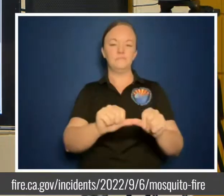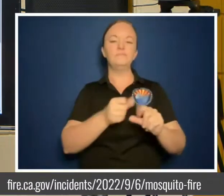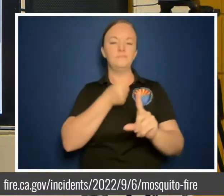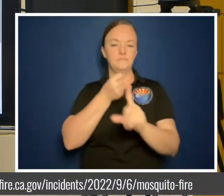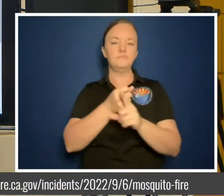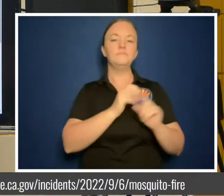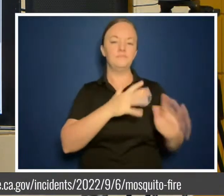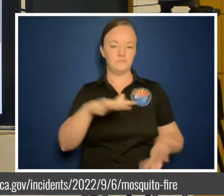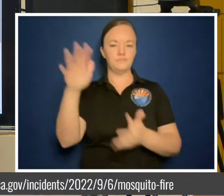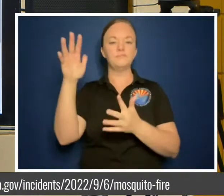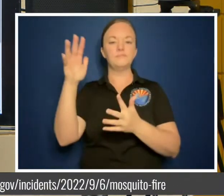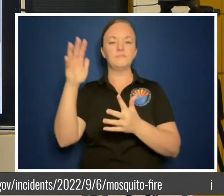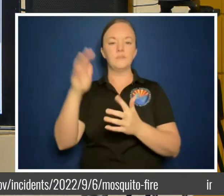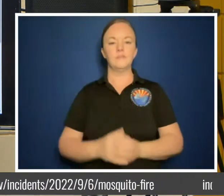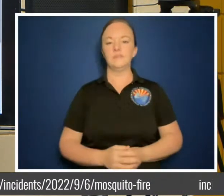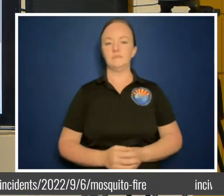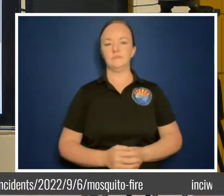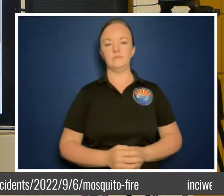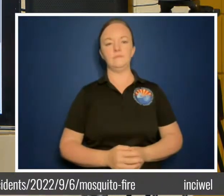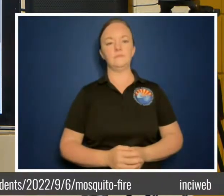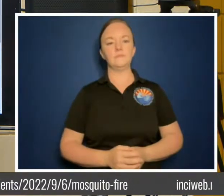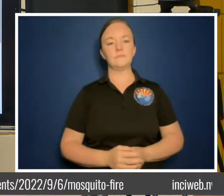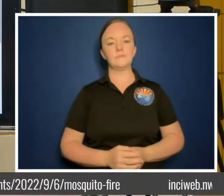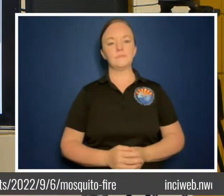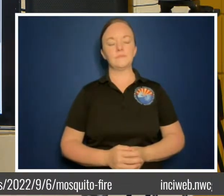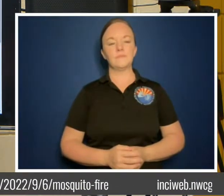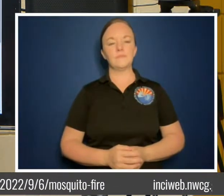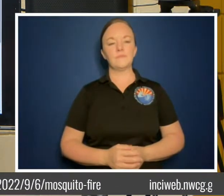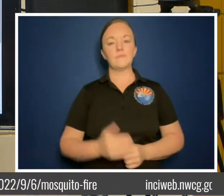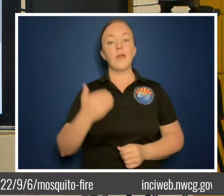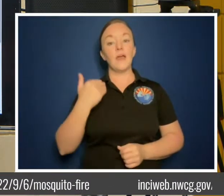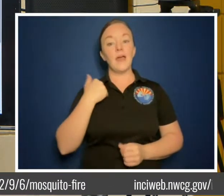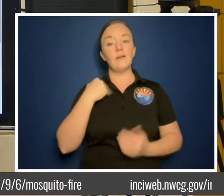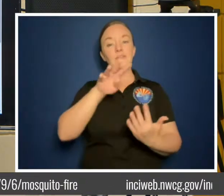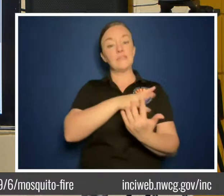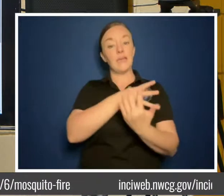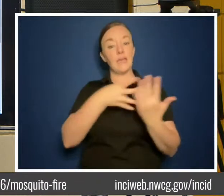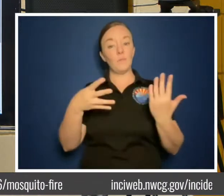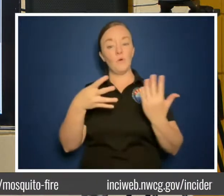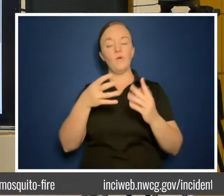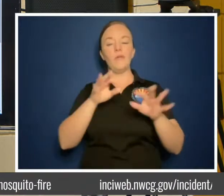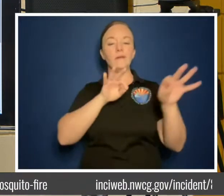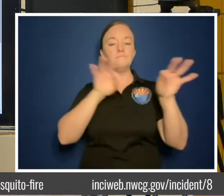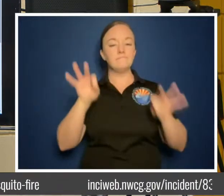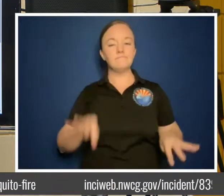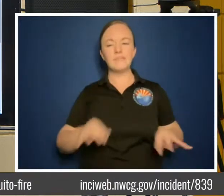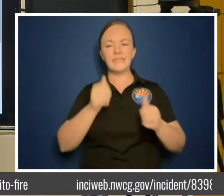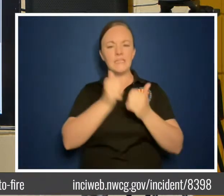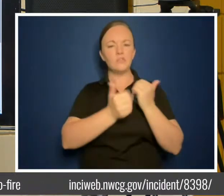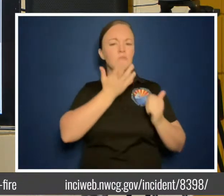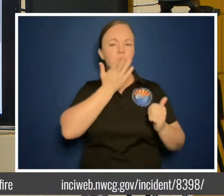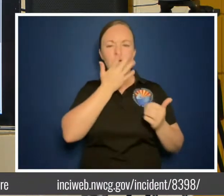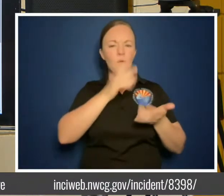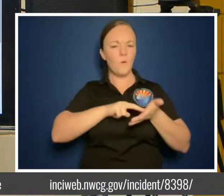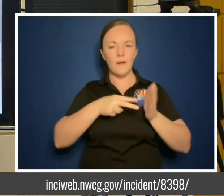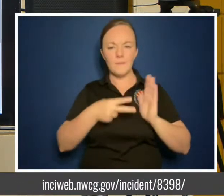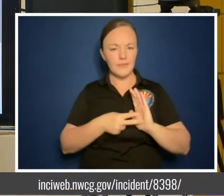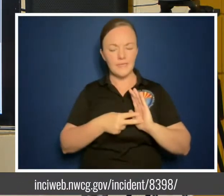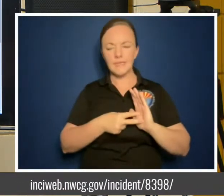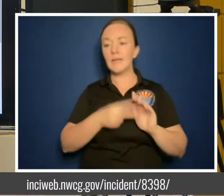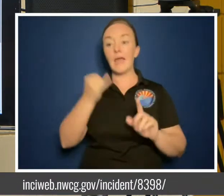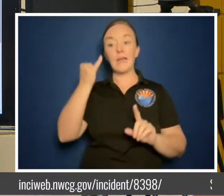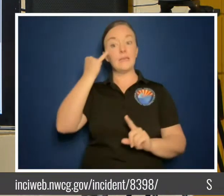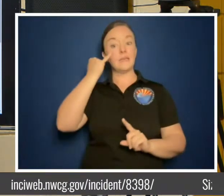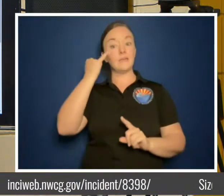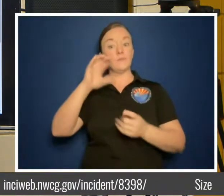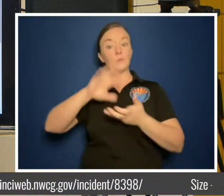table that helps you to understand what these colors mean, and what to do about smoke